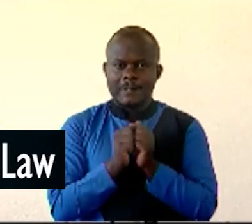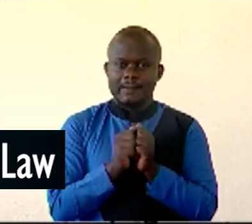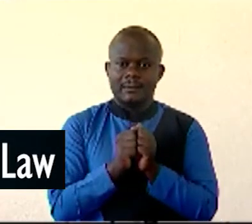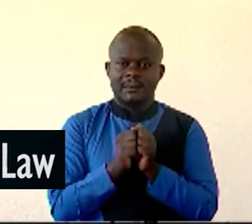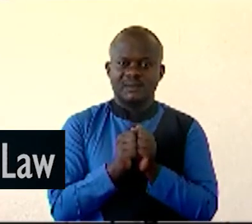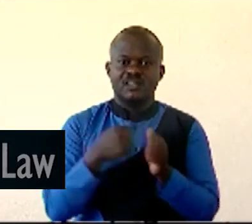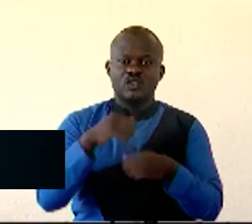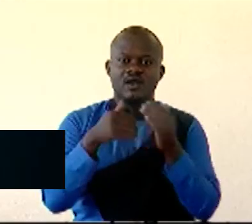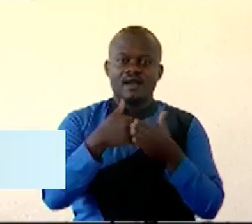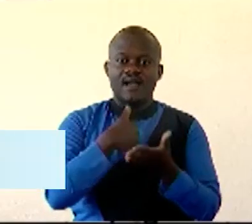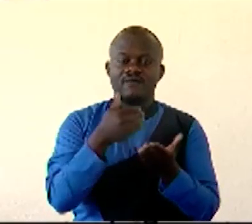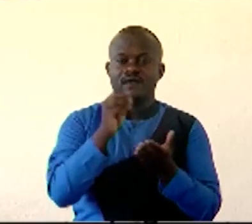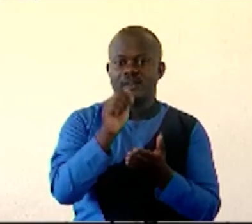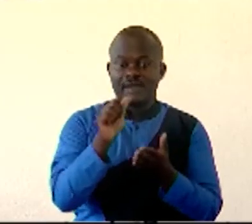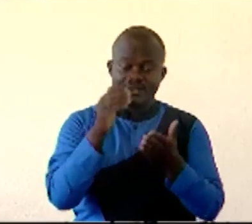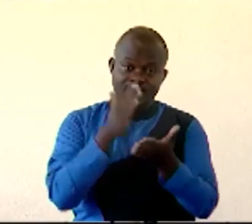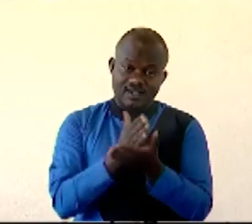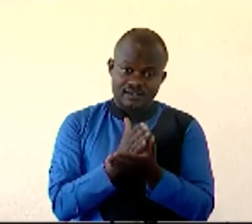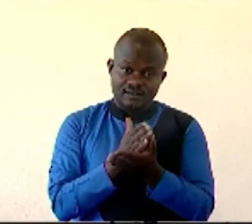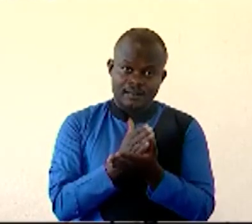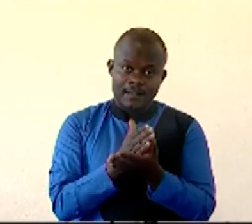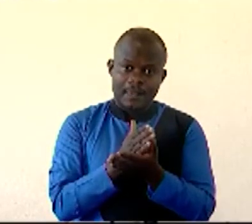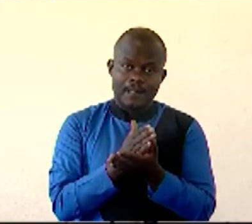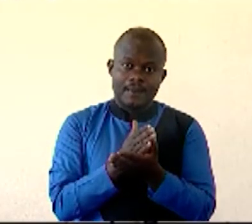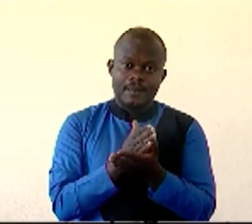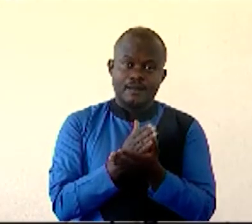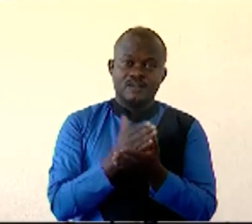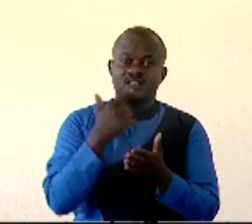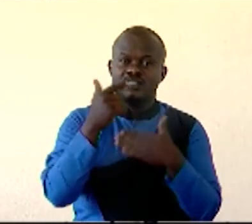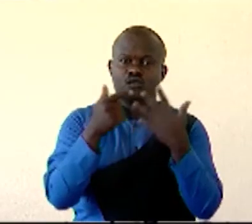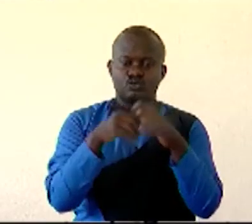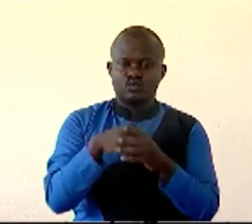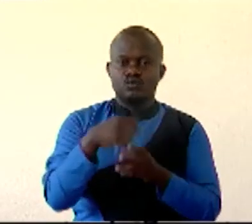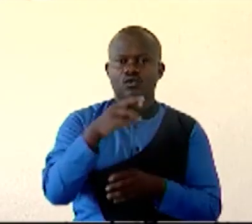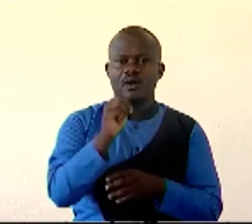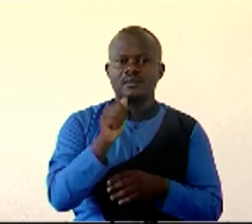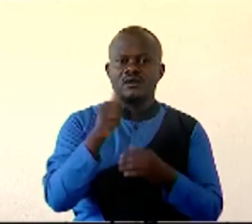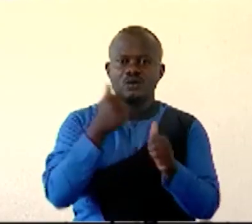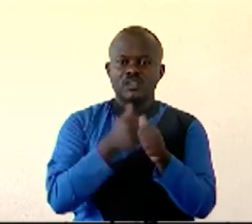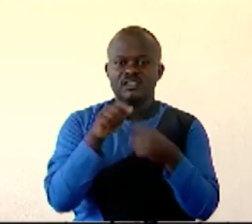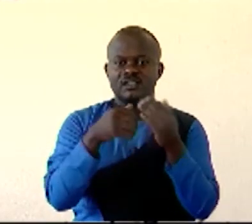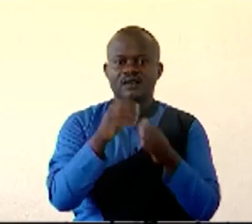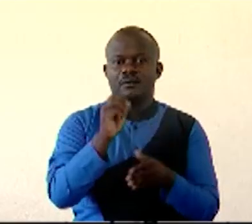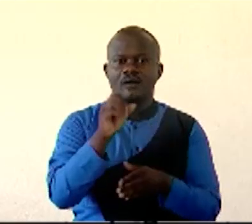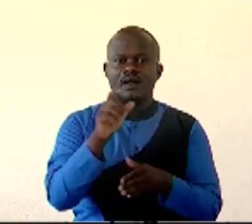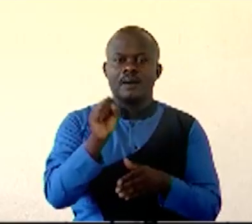do we have the mass? Yes. That's 2 grams. What is the molar mass of